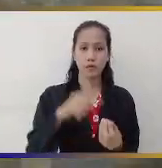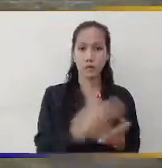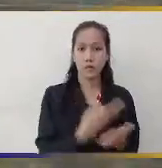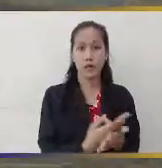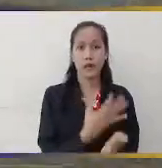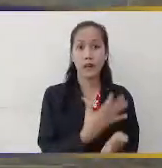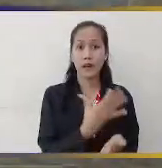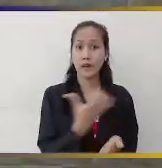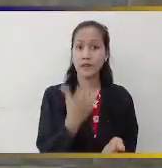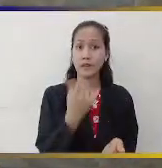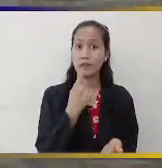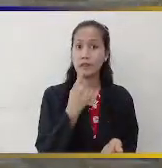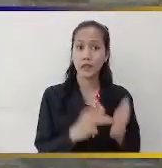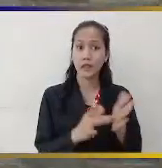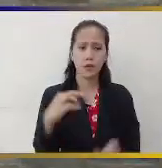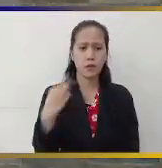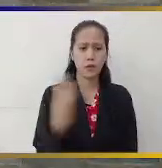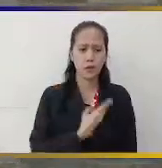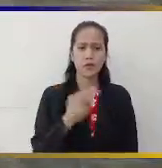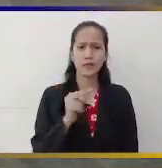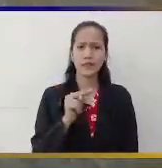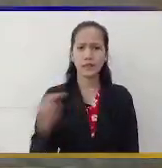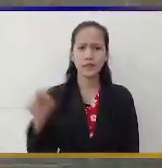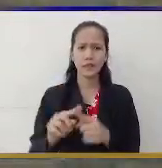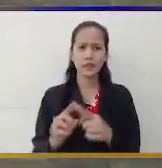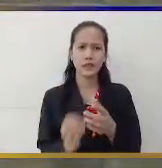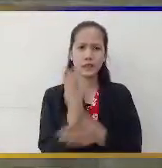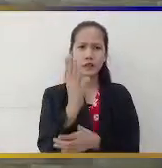need to grow. Now look,